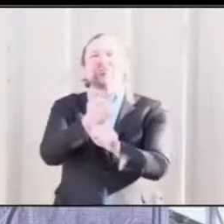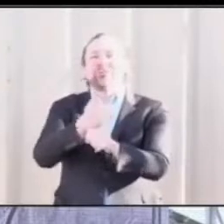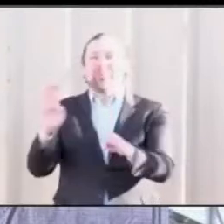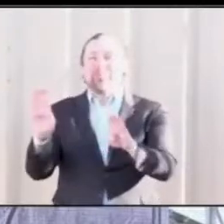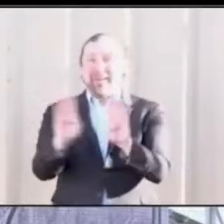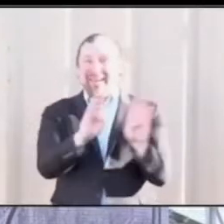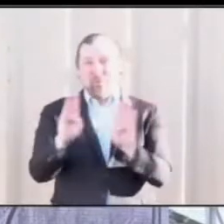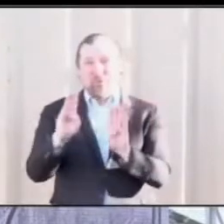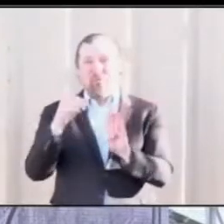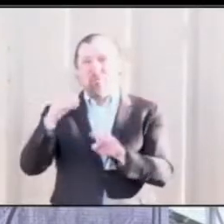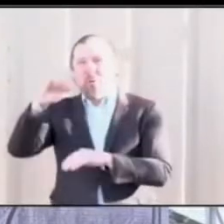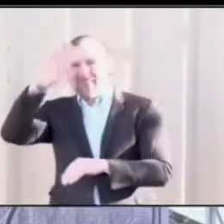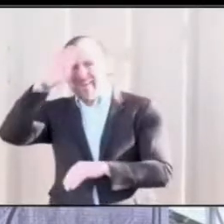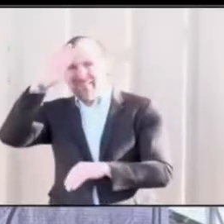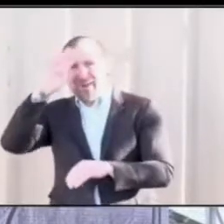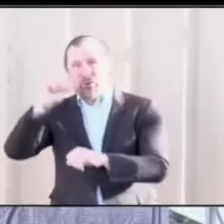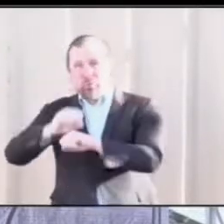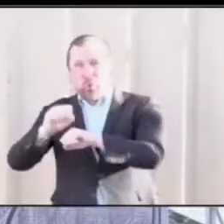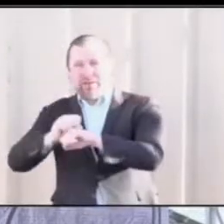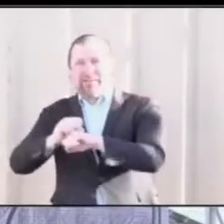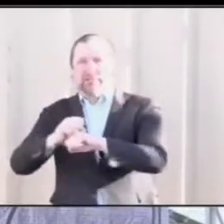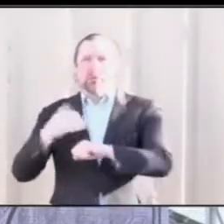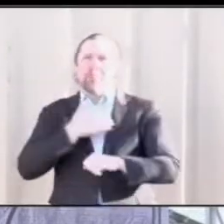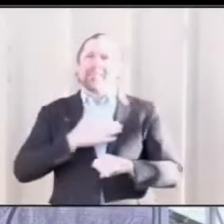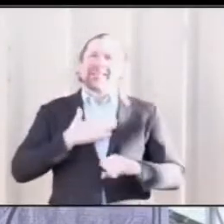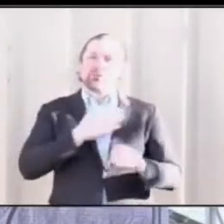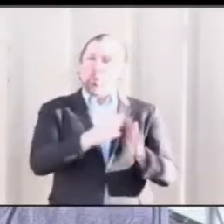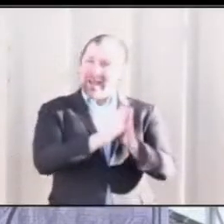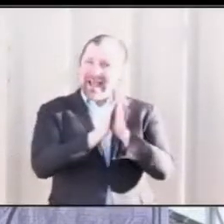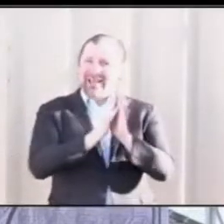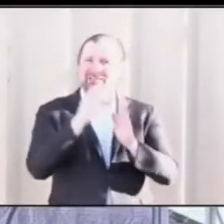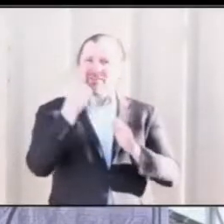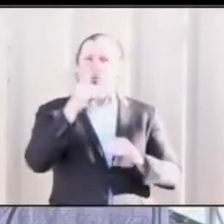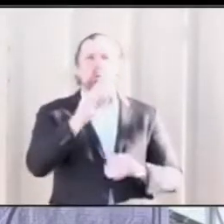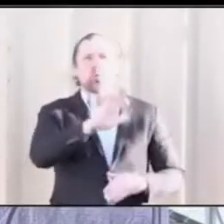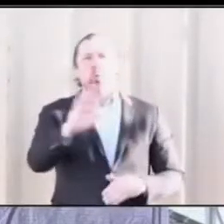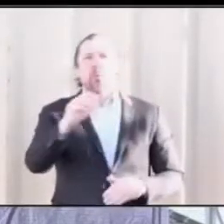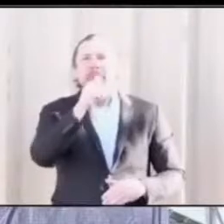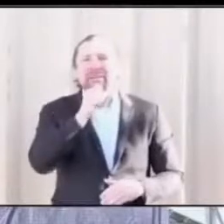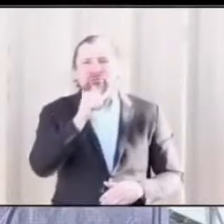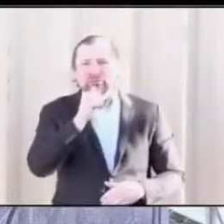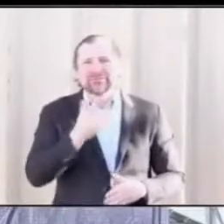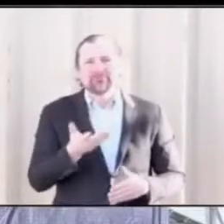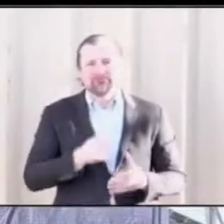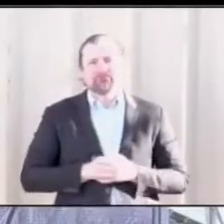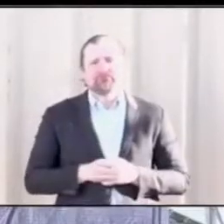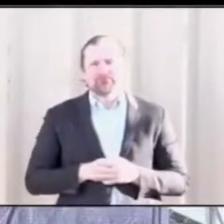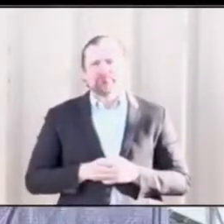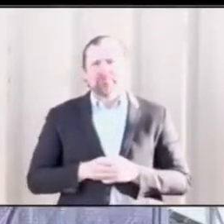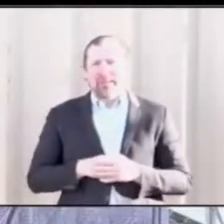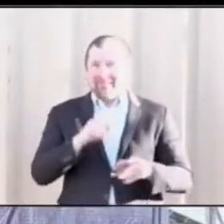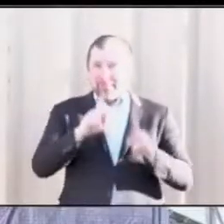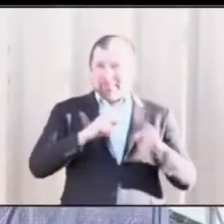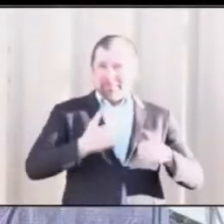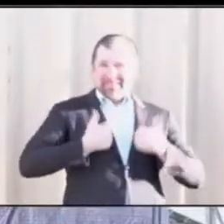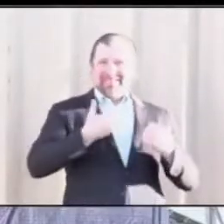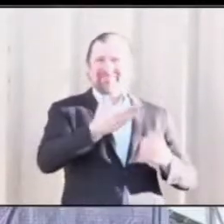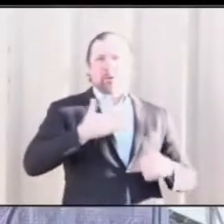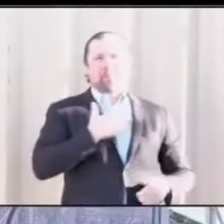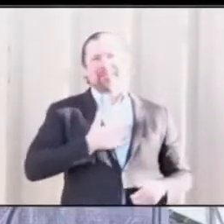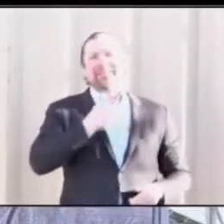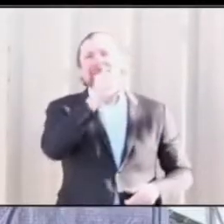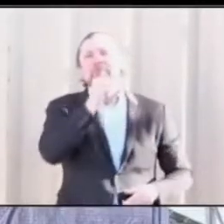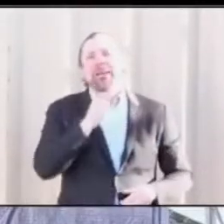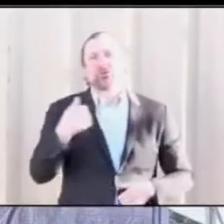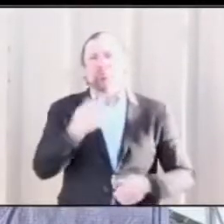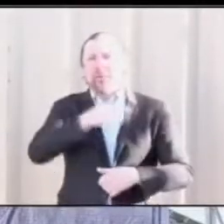our firefighters on the line. We ask for the patience of our residents as we continue